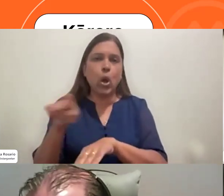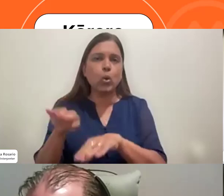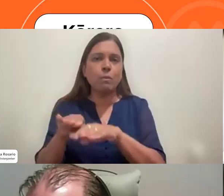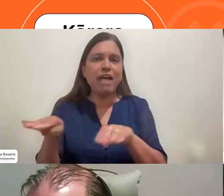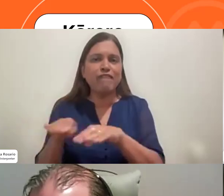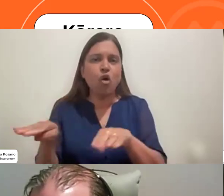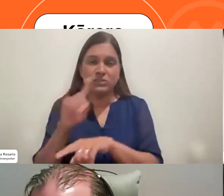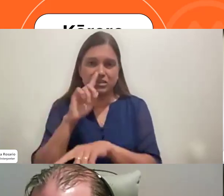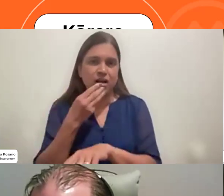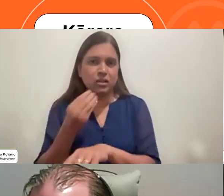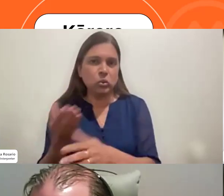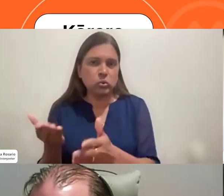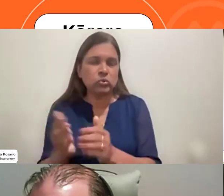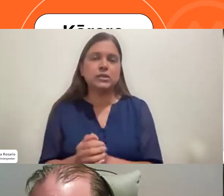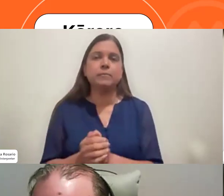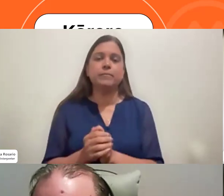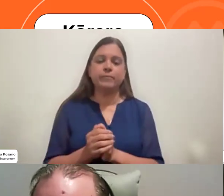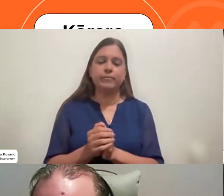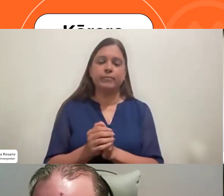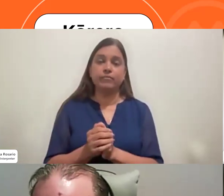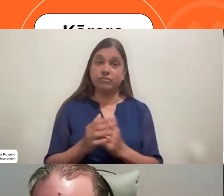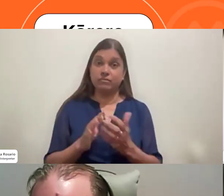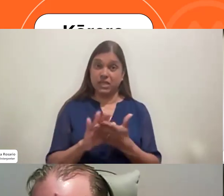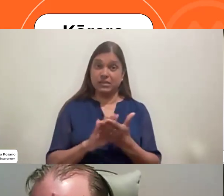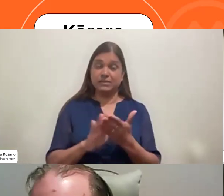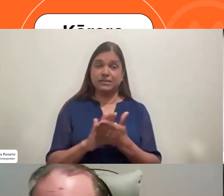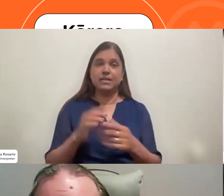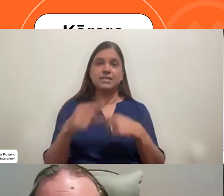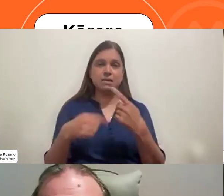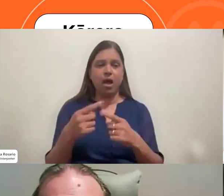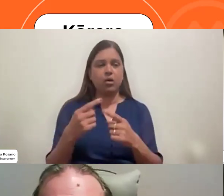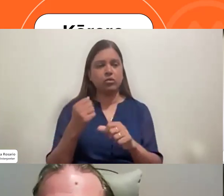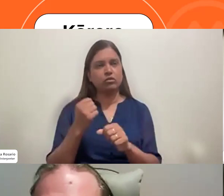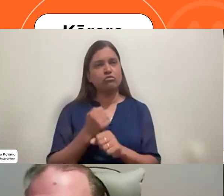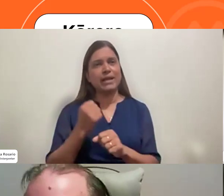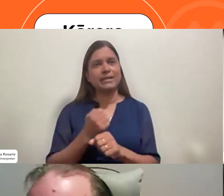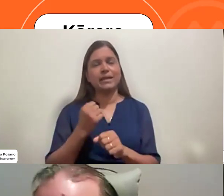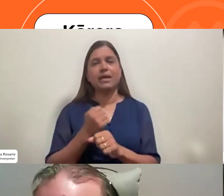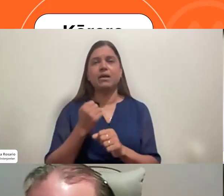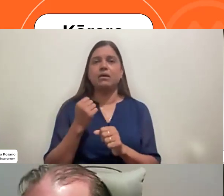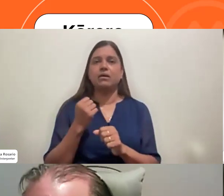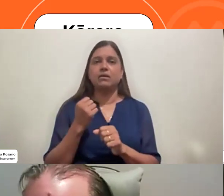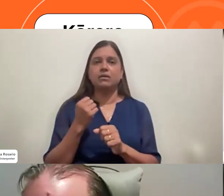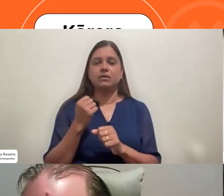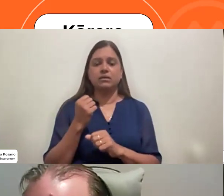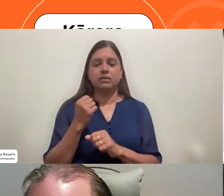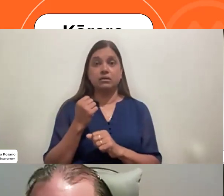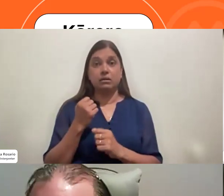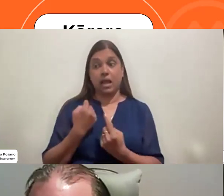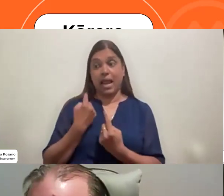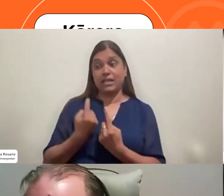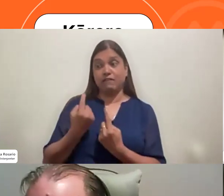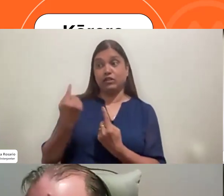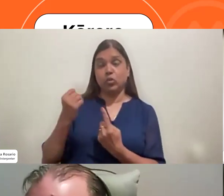it's about creating a perspective for individuals,